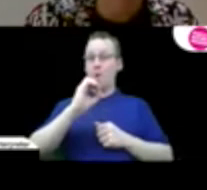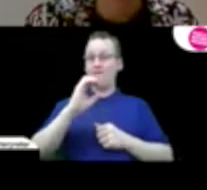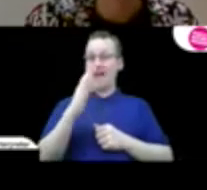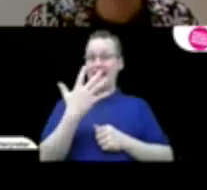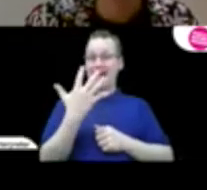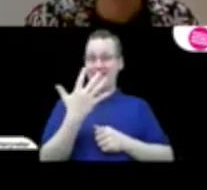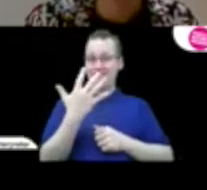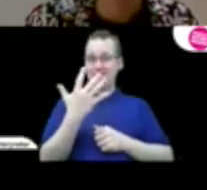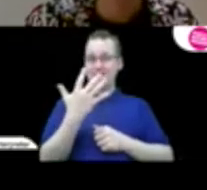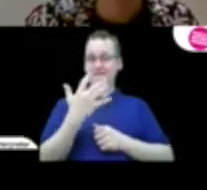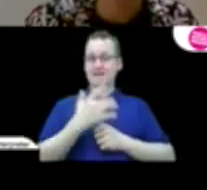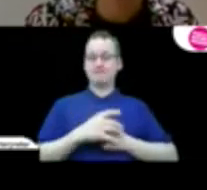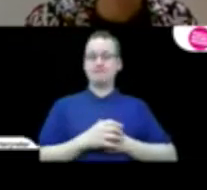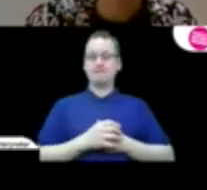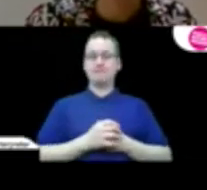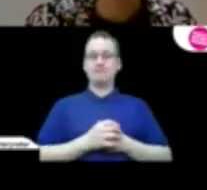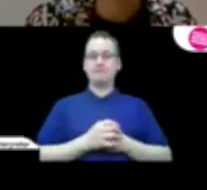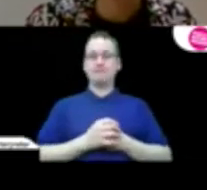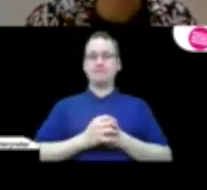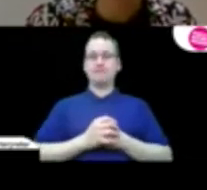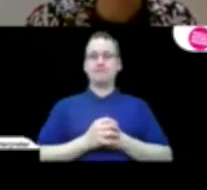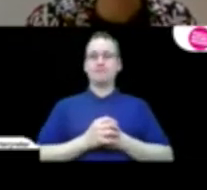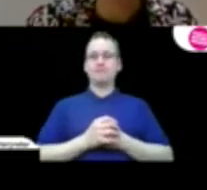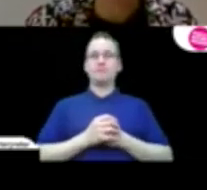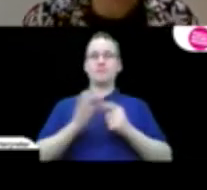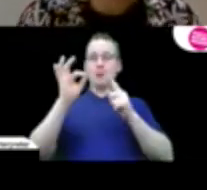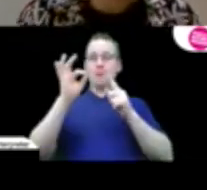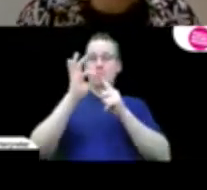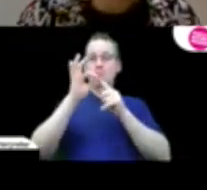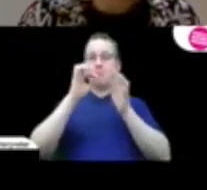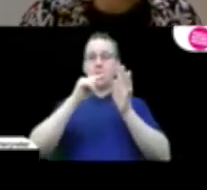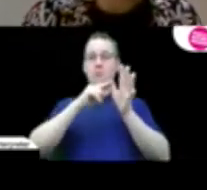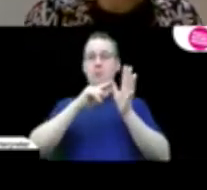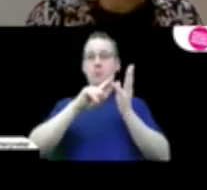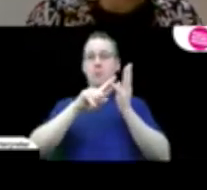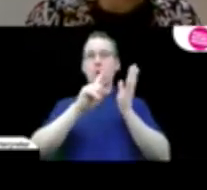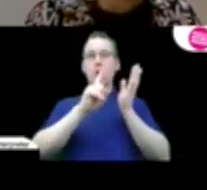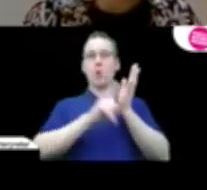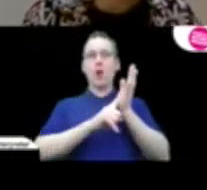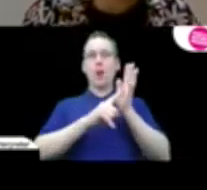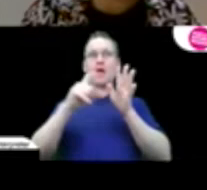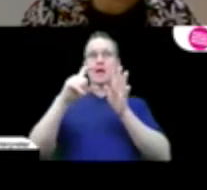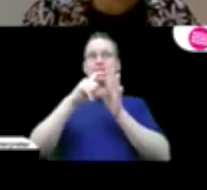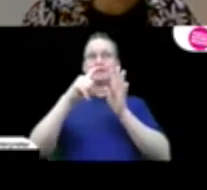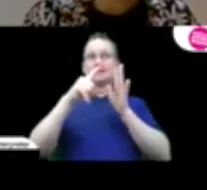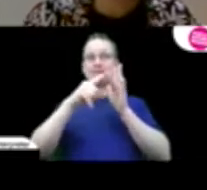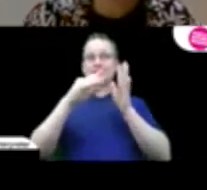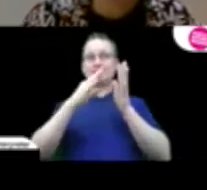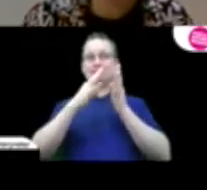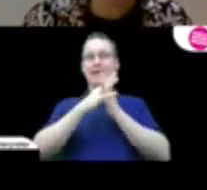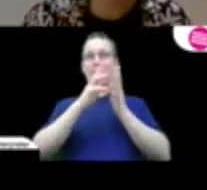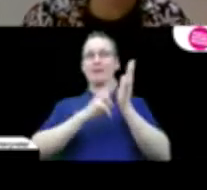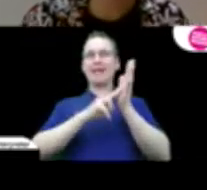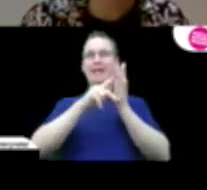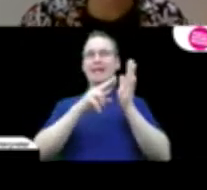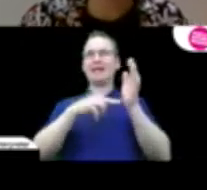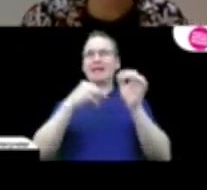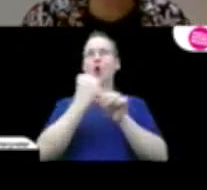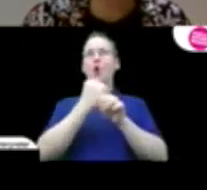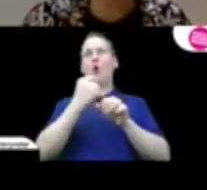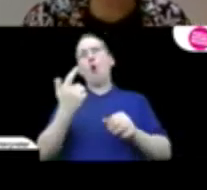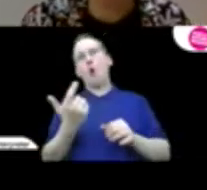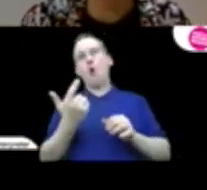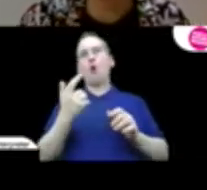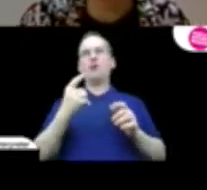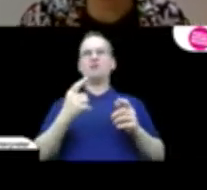1905. So Paul Downing, also known as Caroline Brogdon, was an